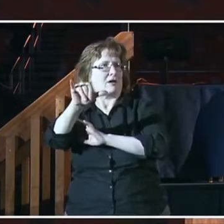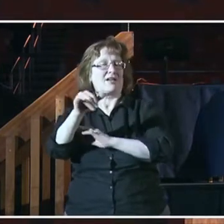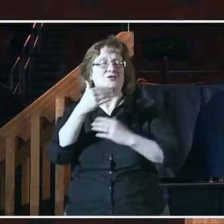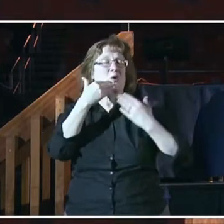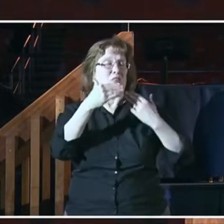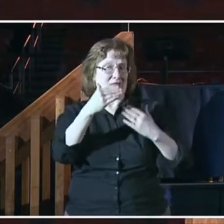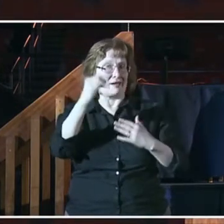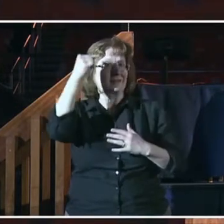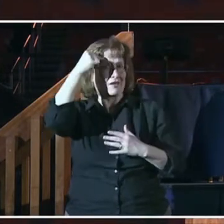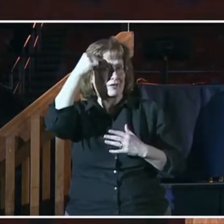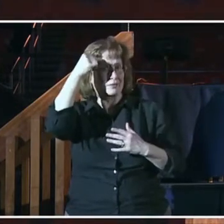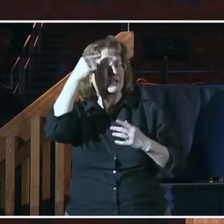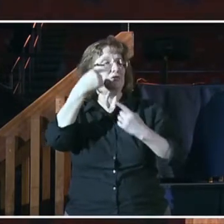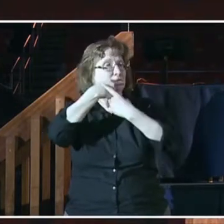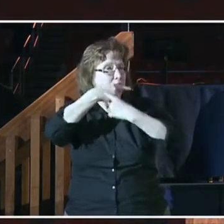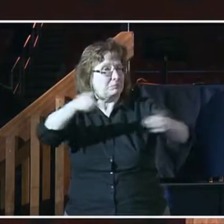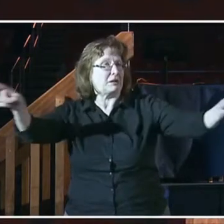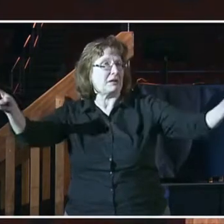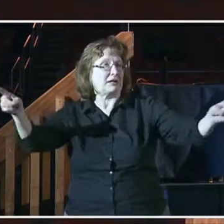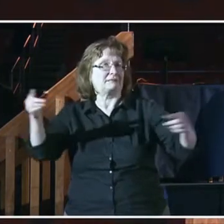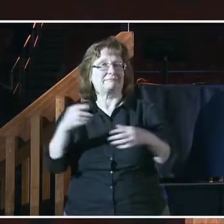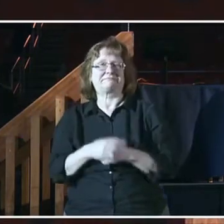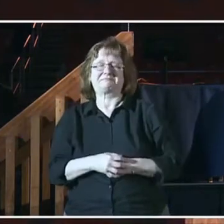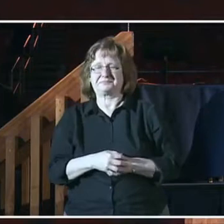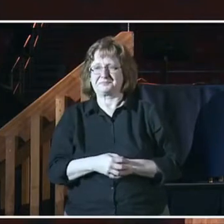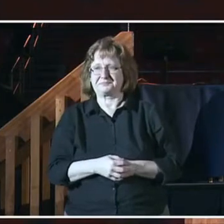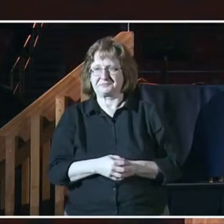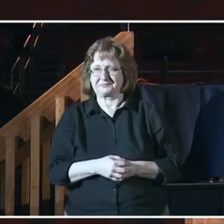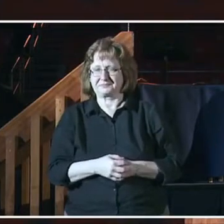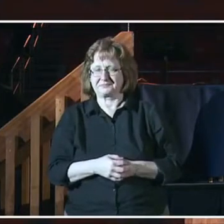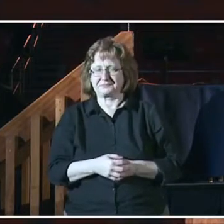sharing that proclamation with all of us tonight.